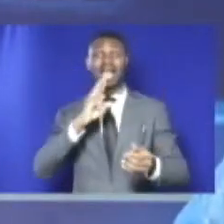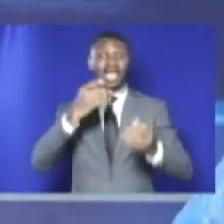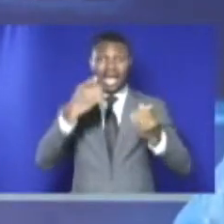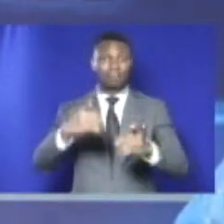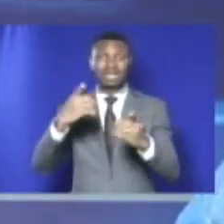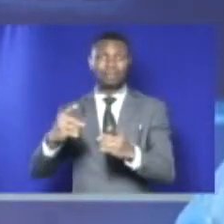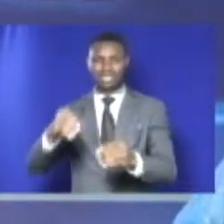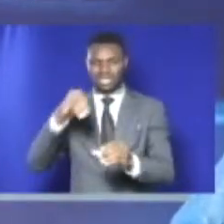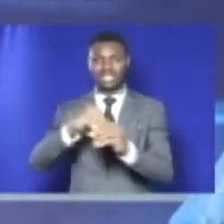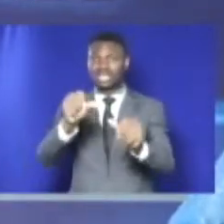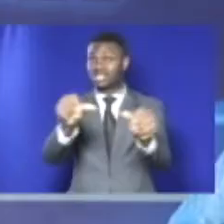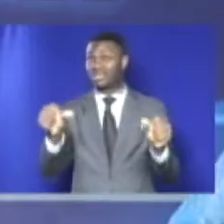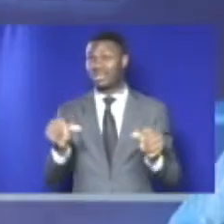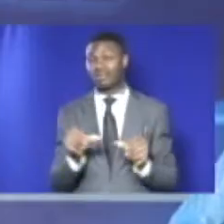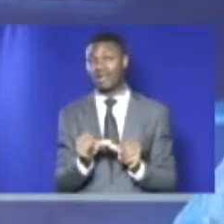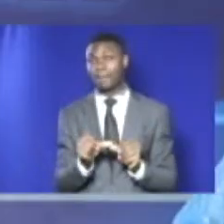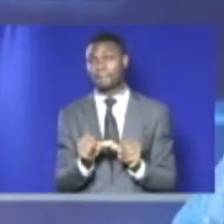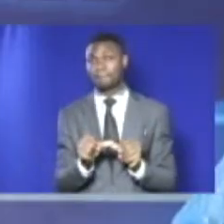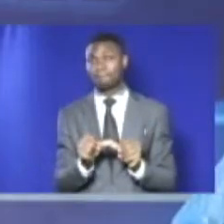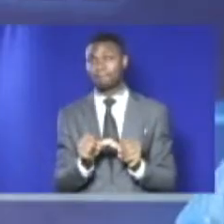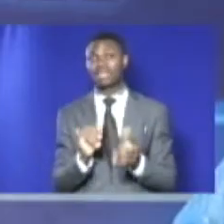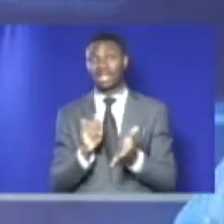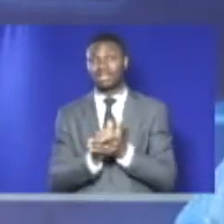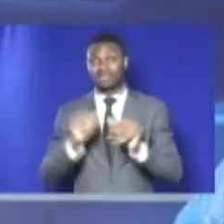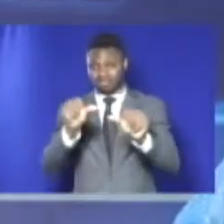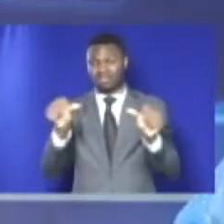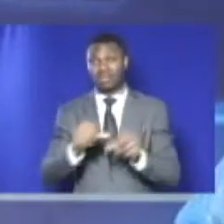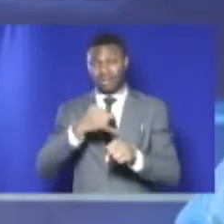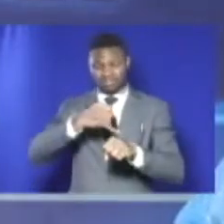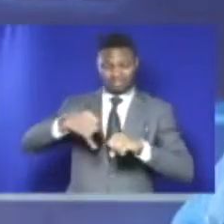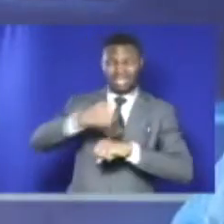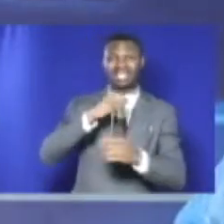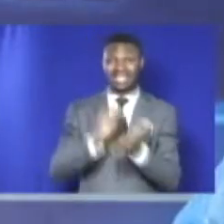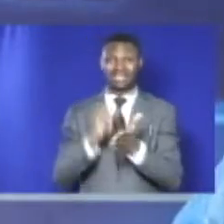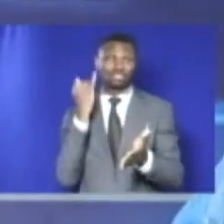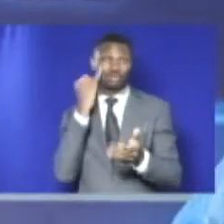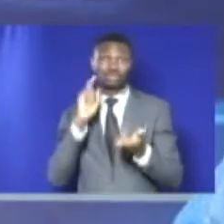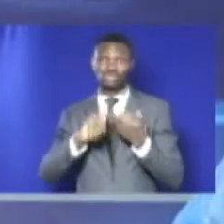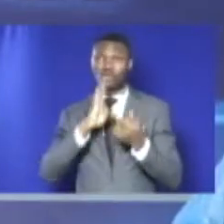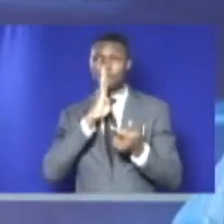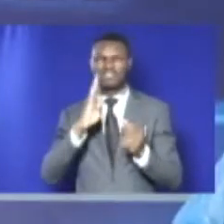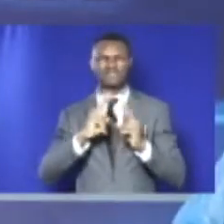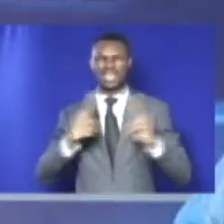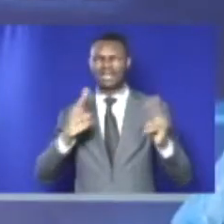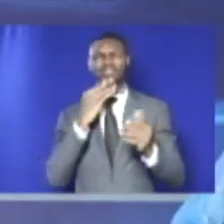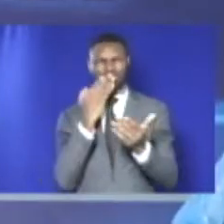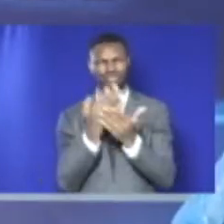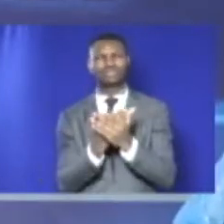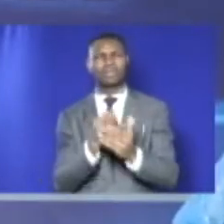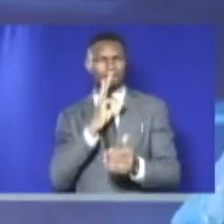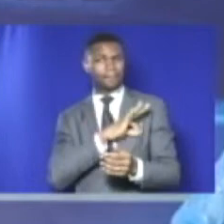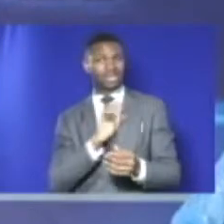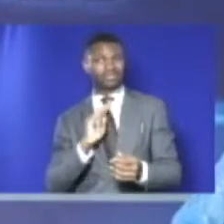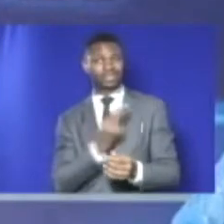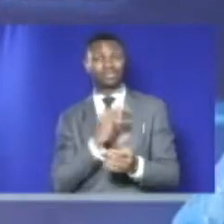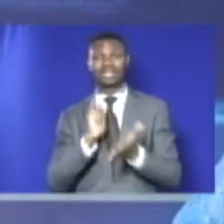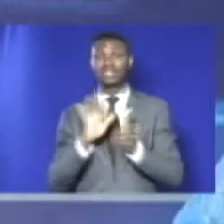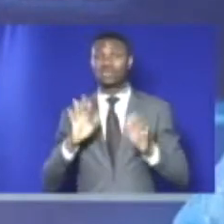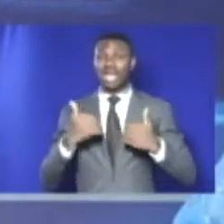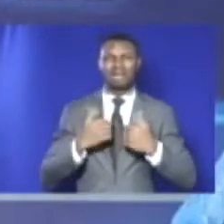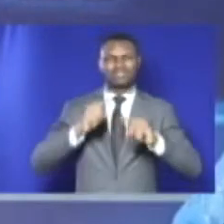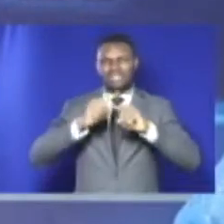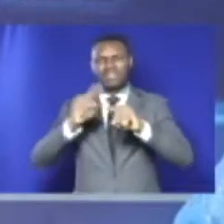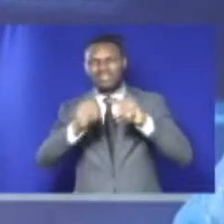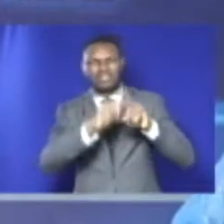this region. The region that's supposed to be a very, very resourceful region, that we have all manner